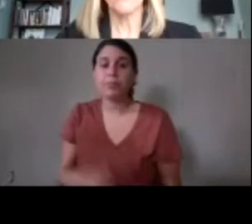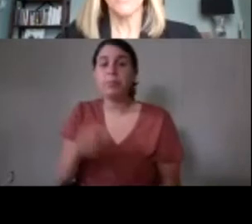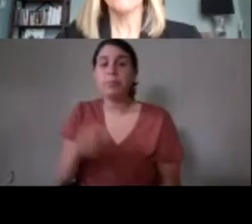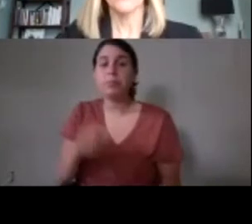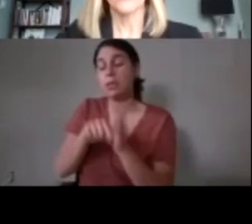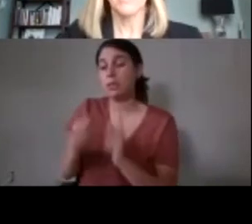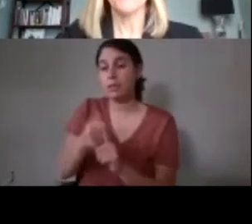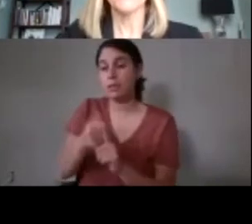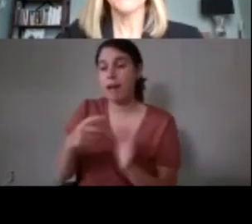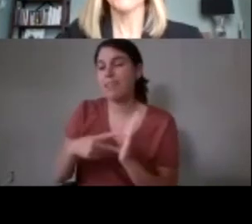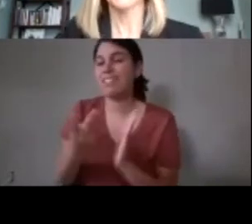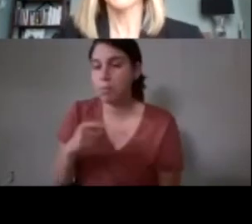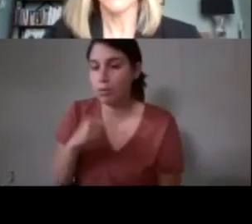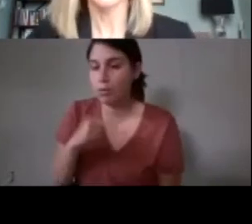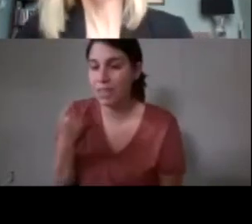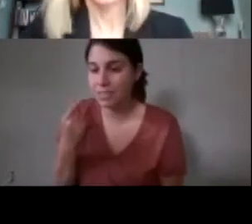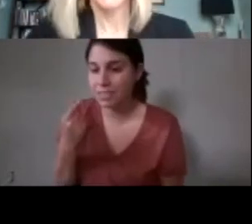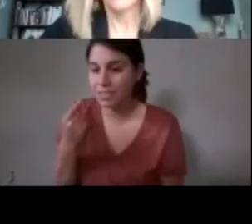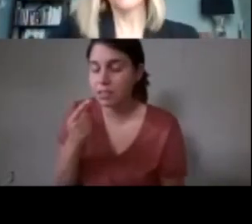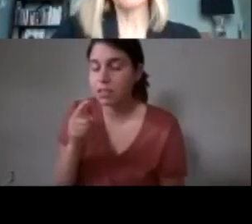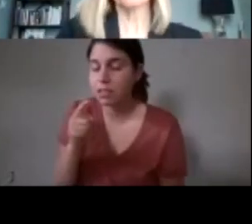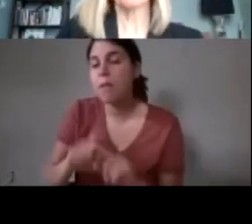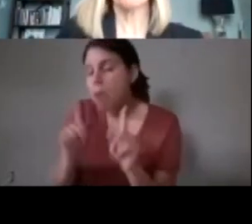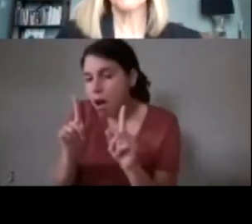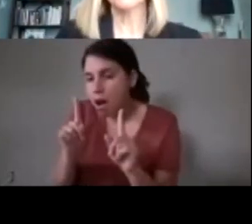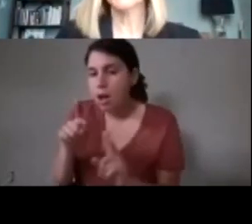risk. However, this was not